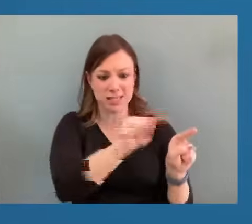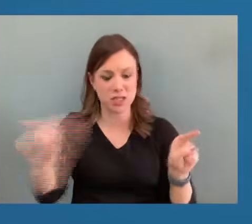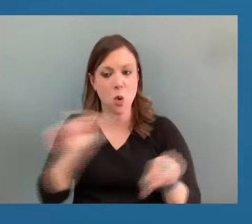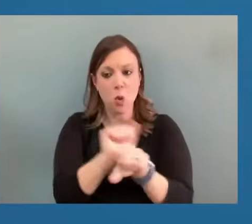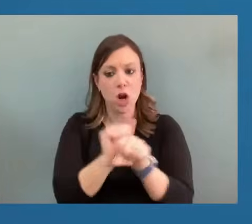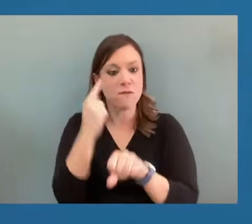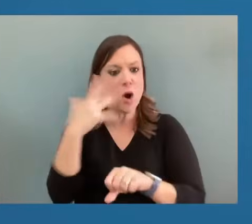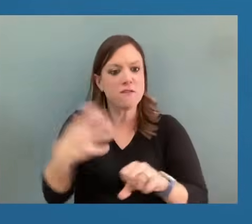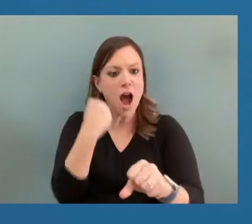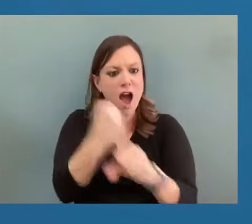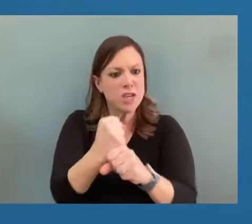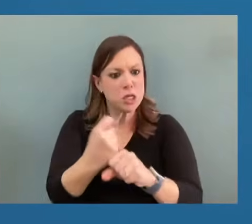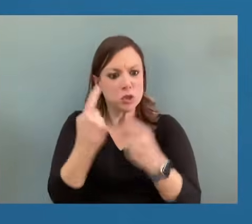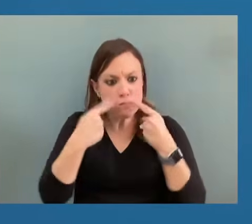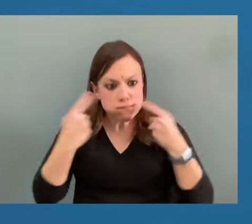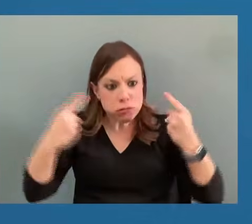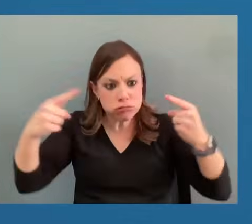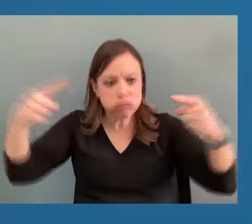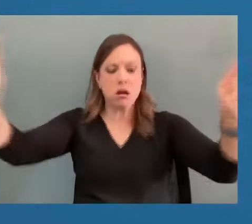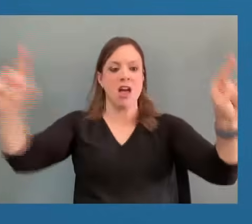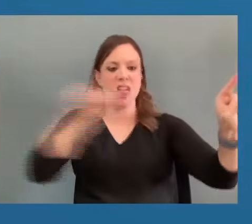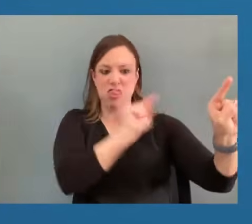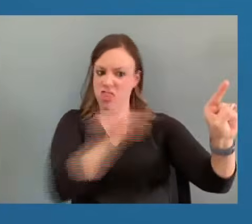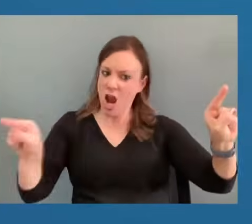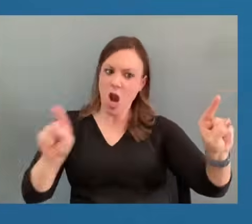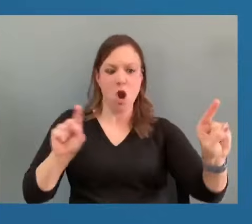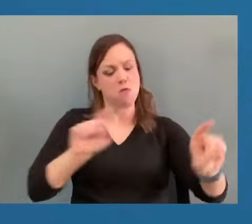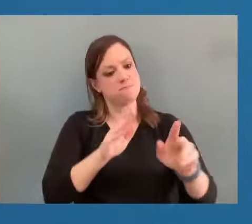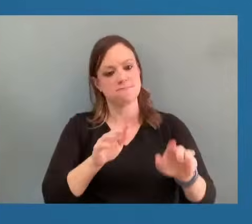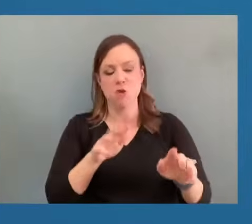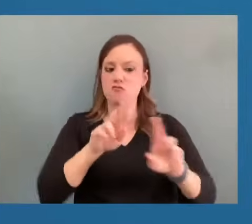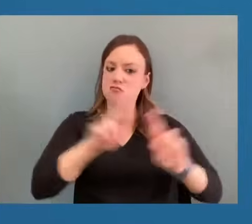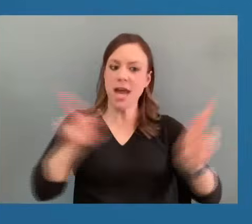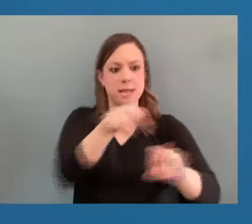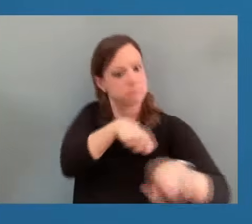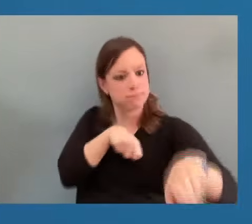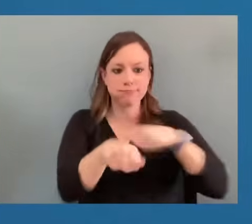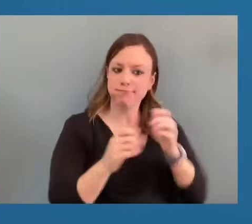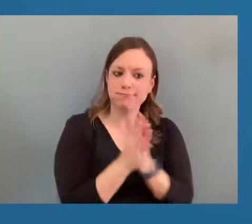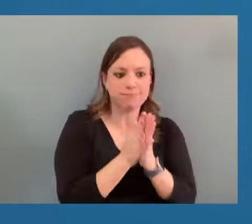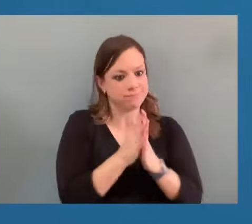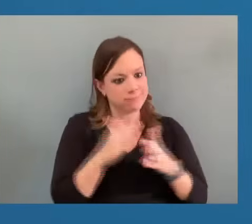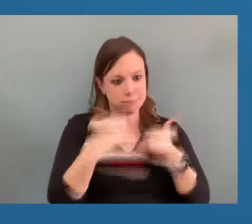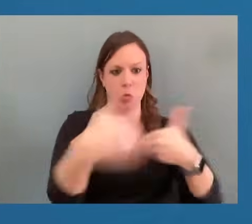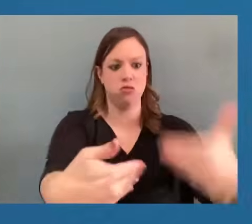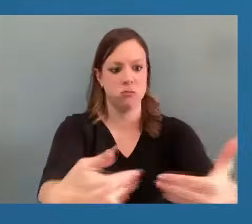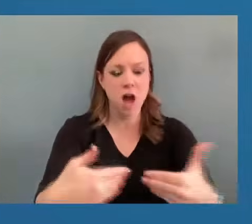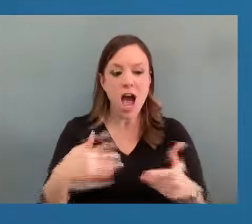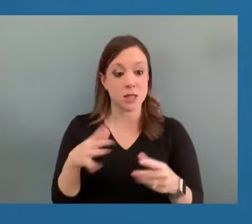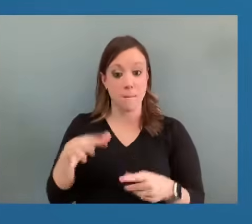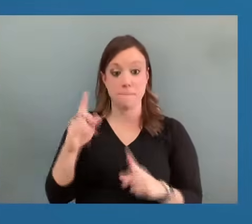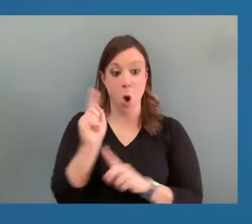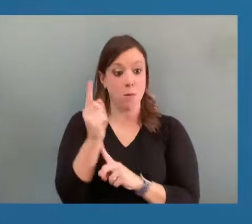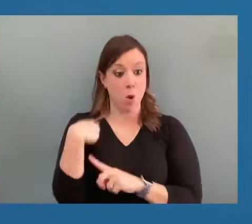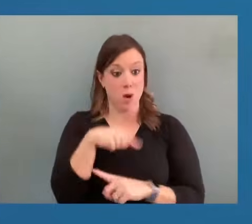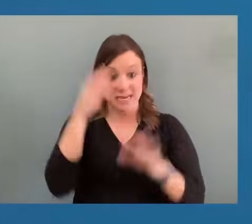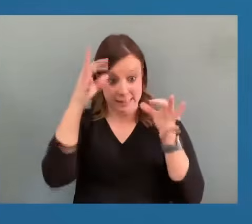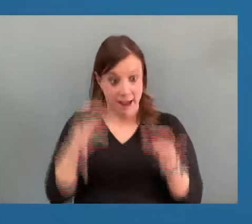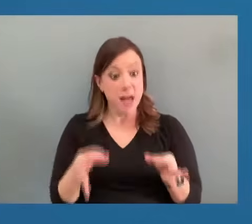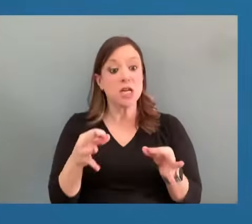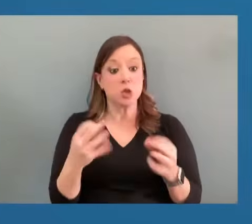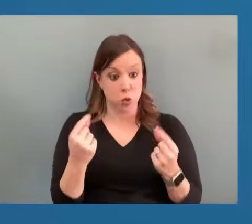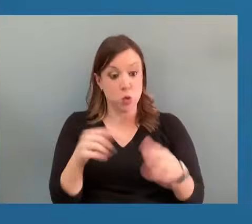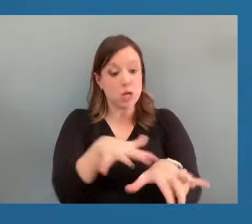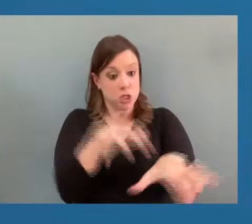extent, that we were able to execute congestion pricing so smoothly and flawlessly. This demonstrates